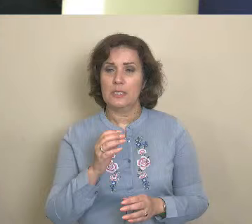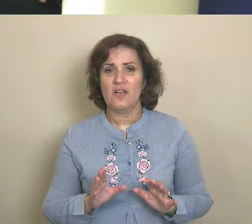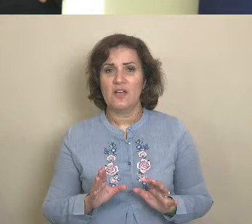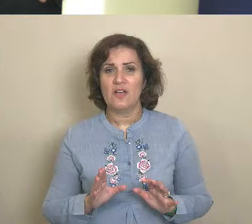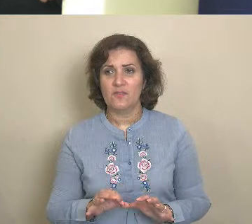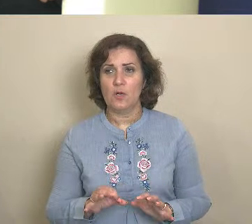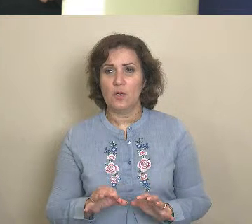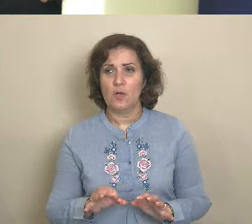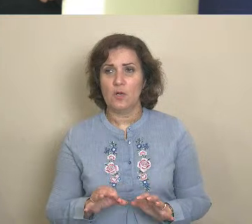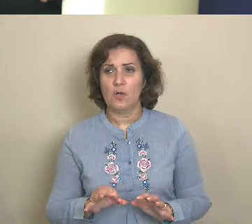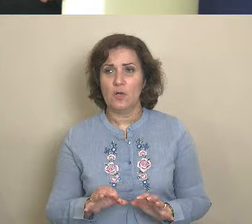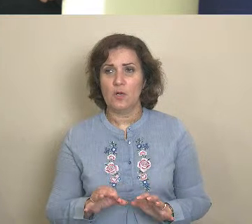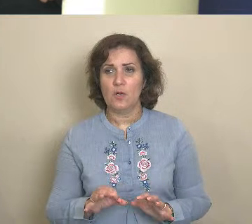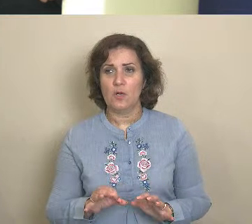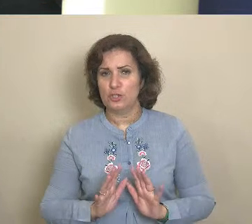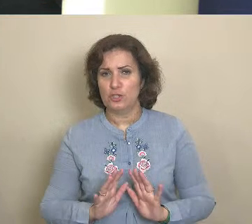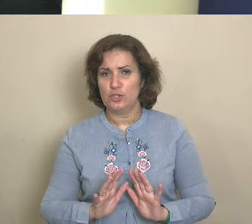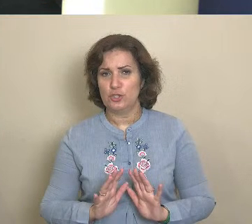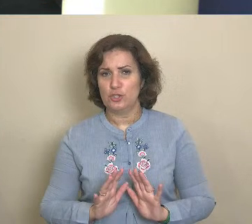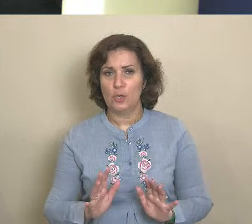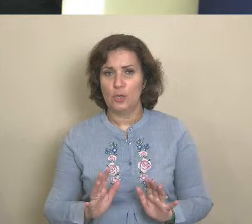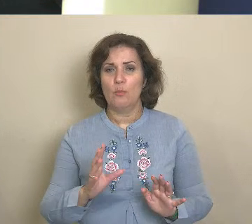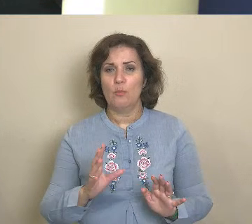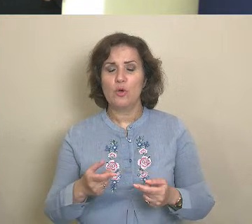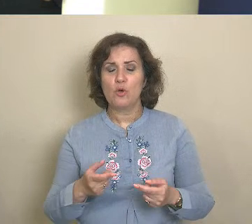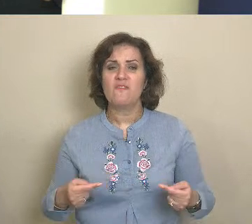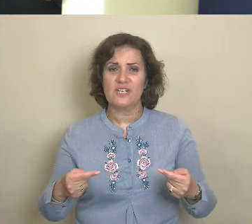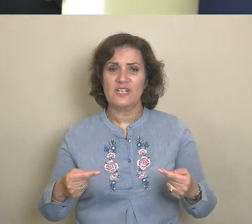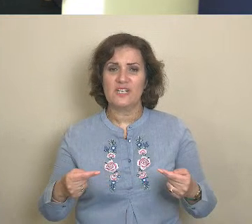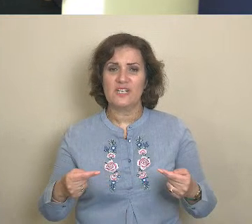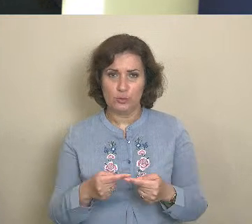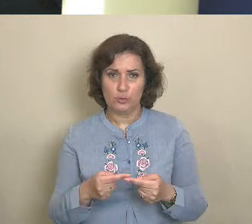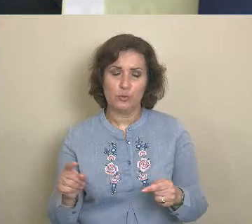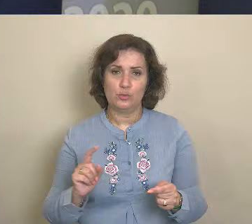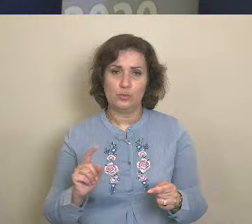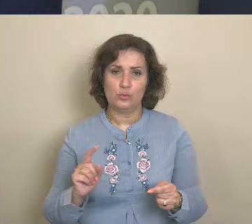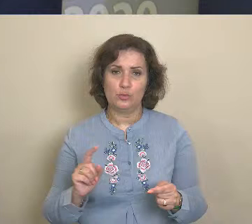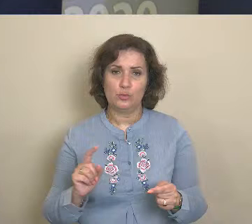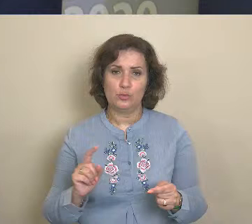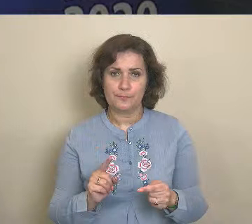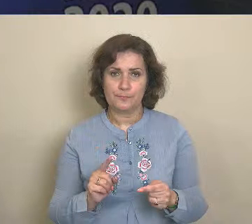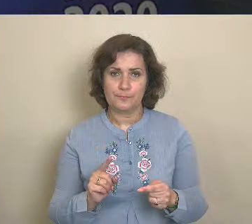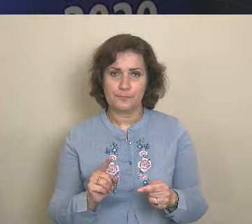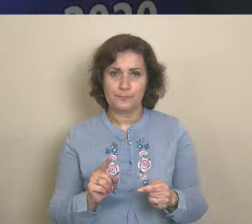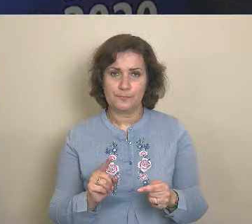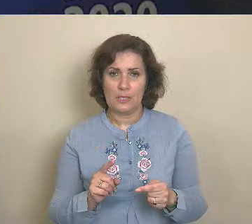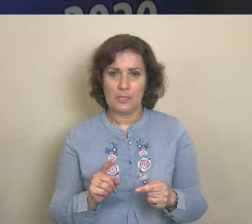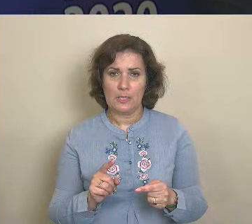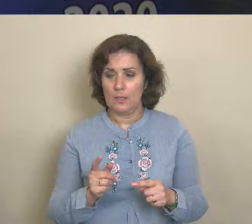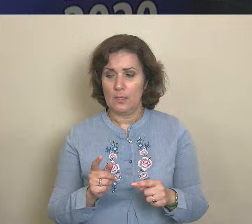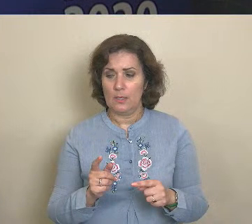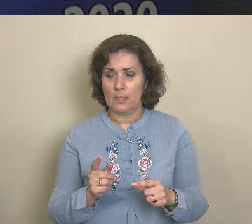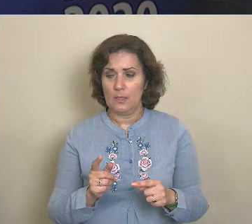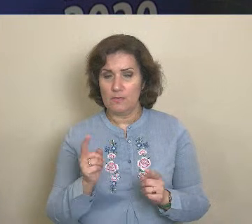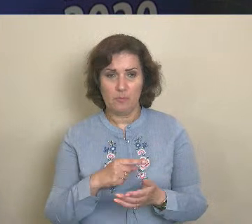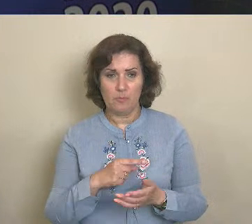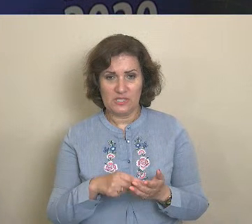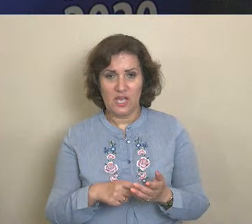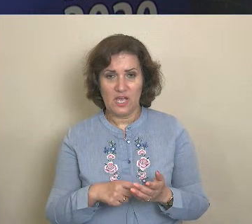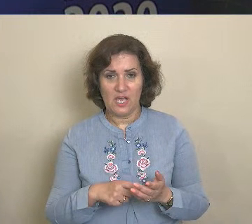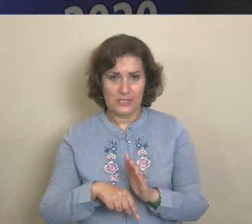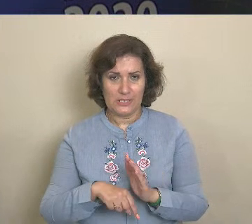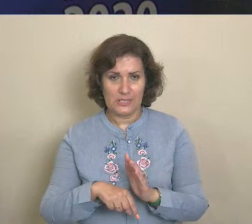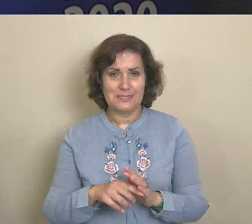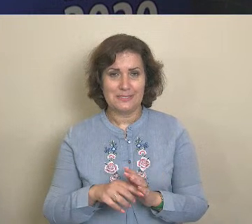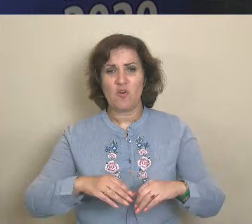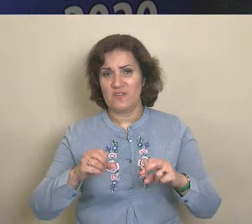the law is so vague on this, and well, I think that's